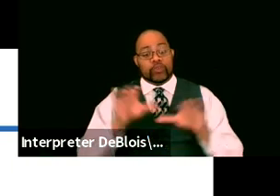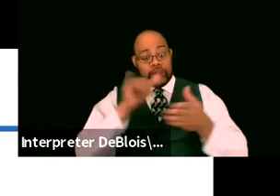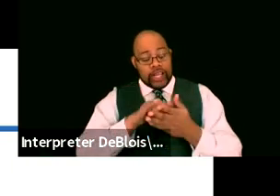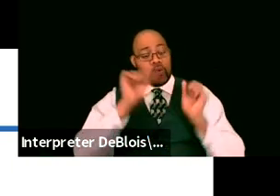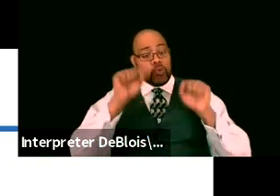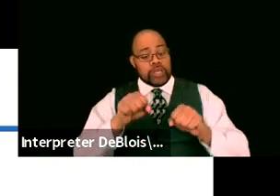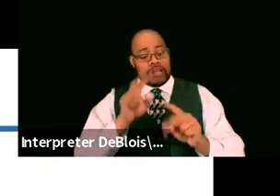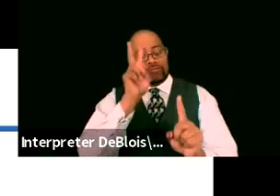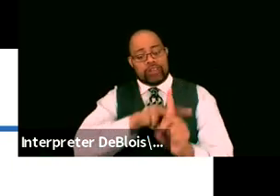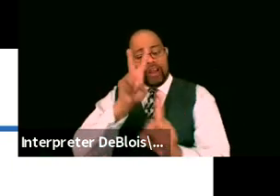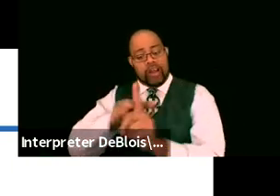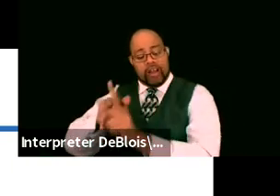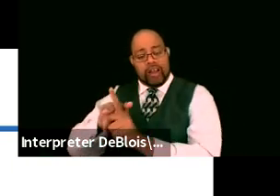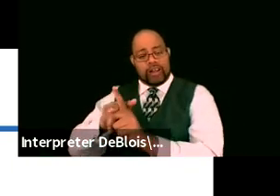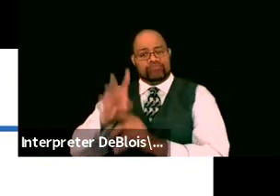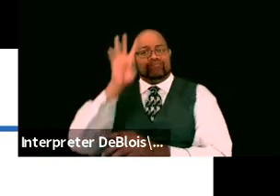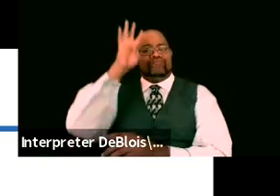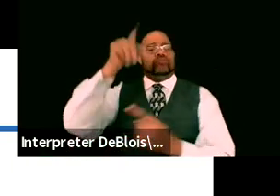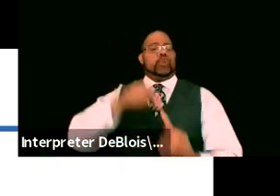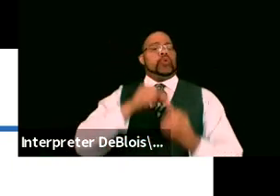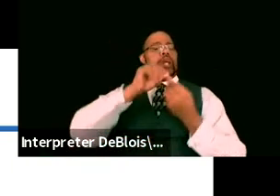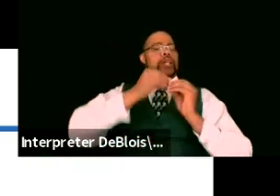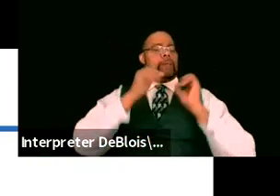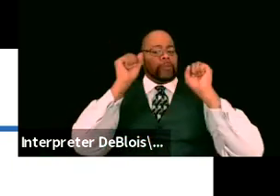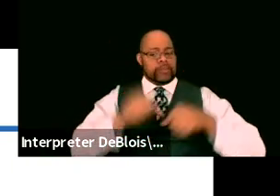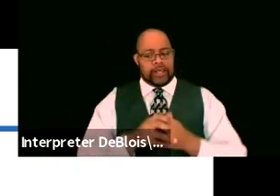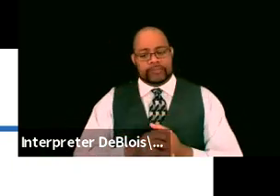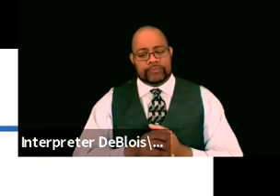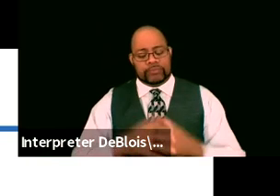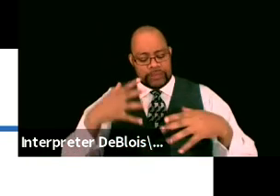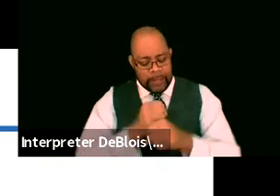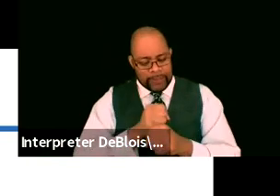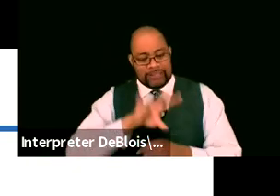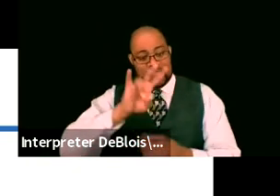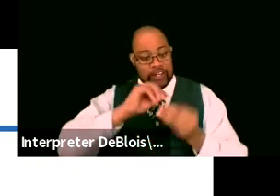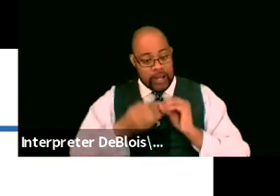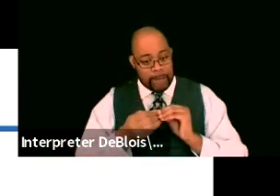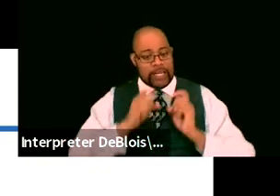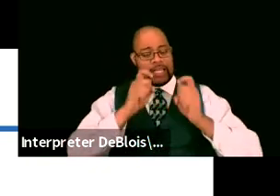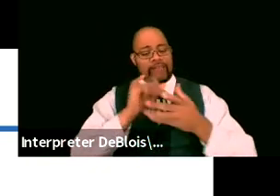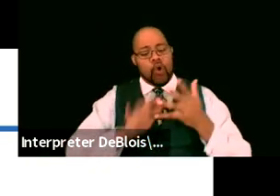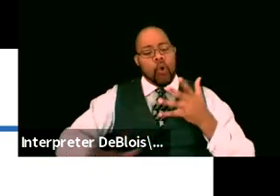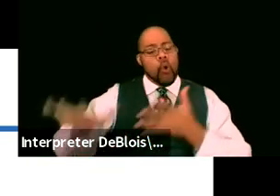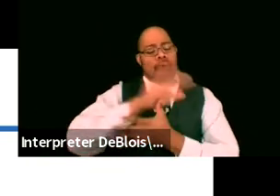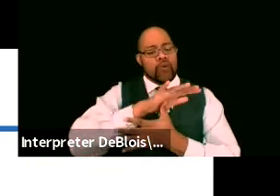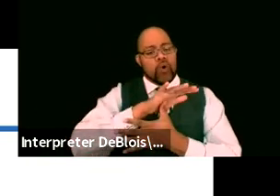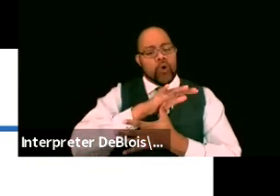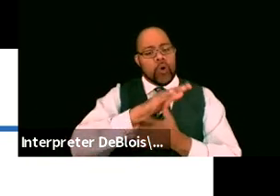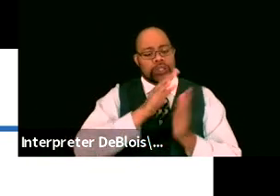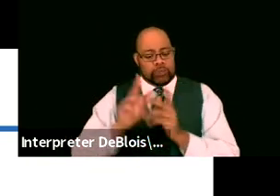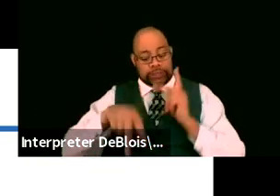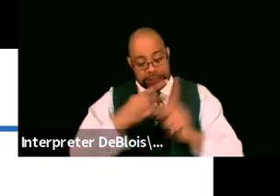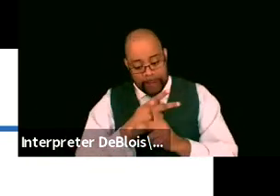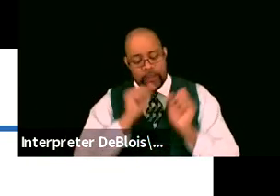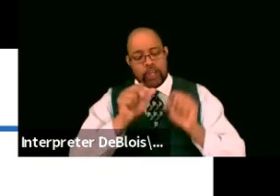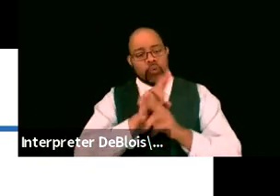you can assign each gene an arbitrary and unique number. A combination of 7 numbers gives the overall isolate a sequence type, and